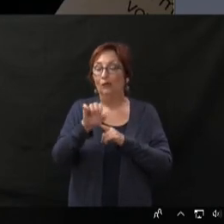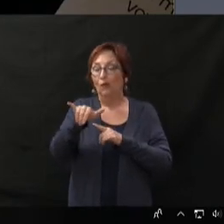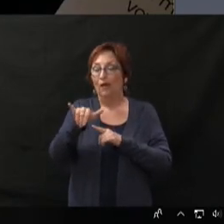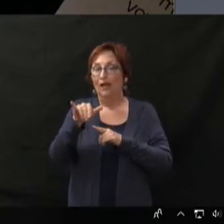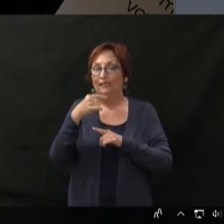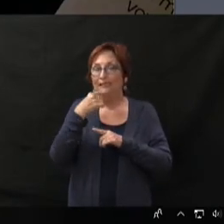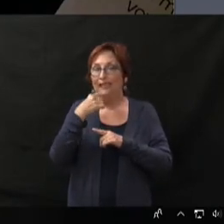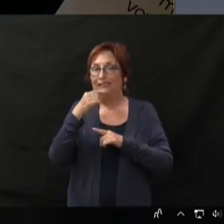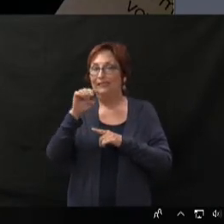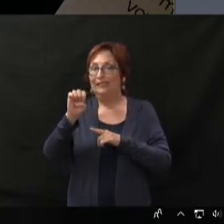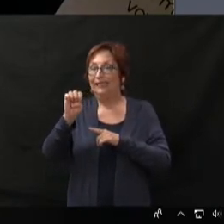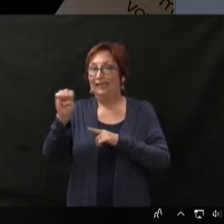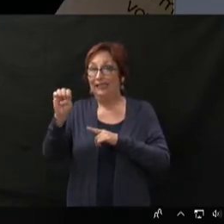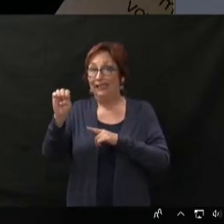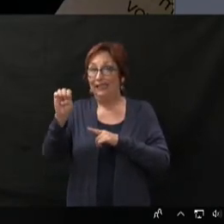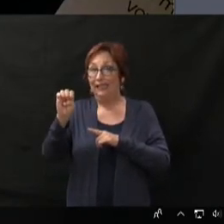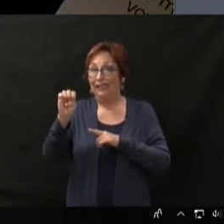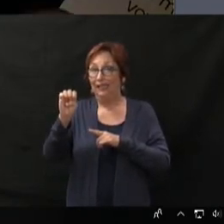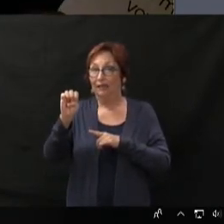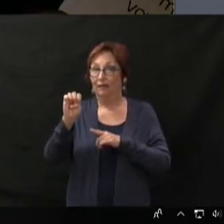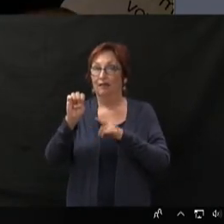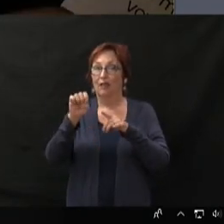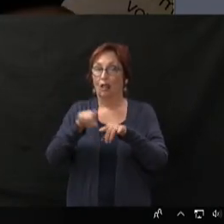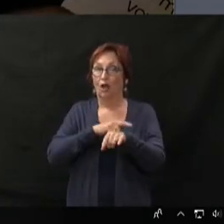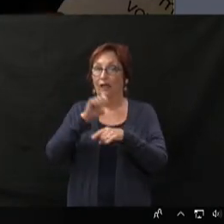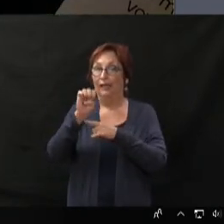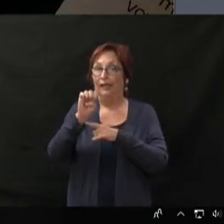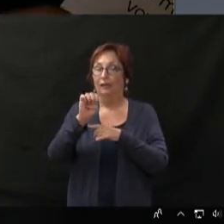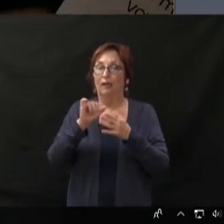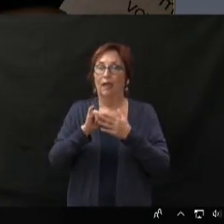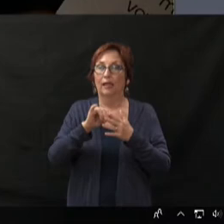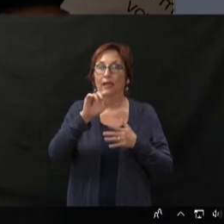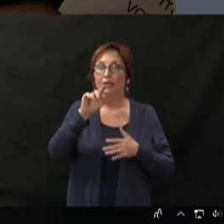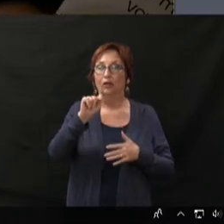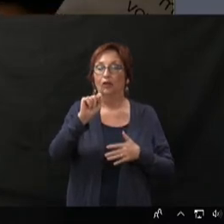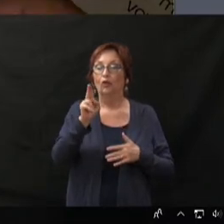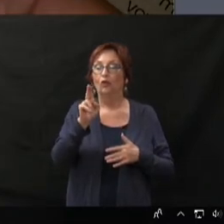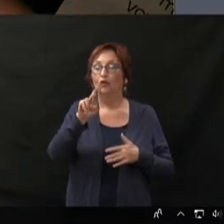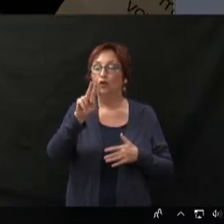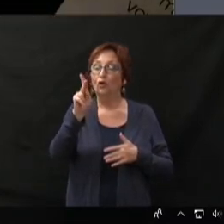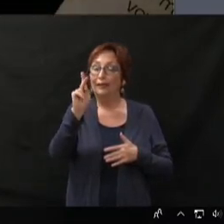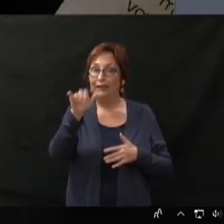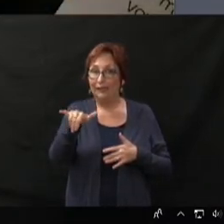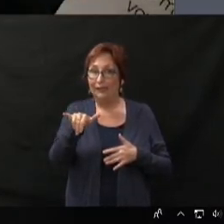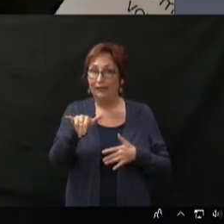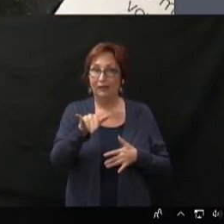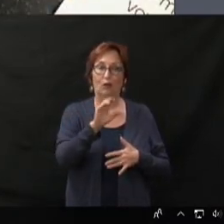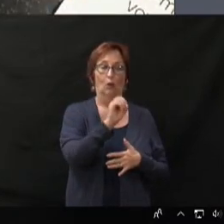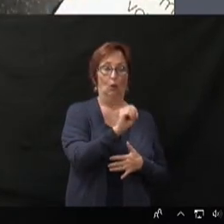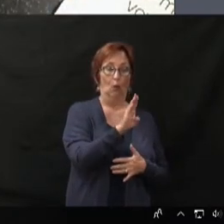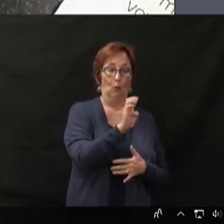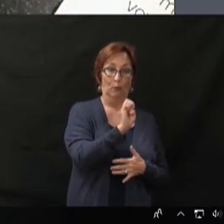turkey, and it says A as in obey, and they.